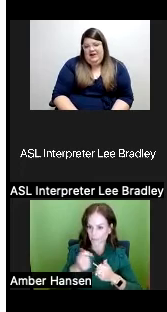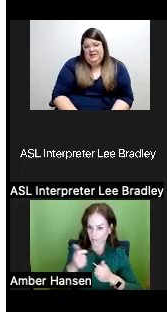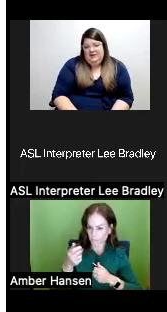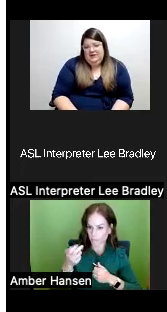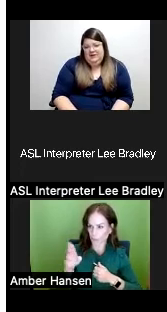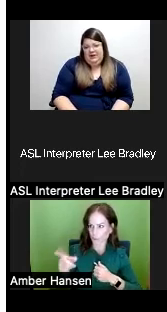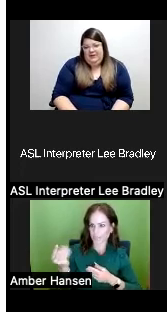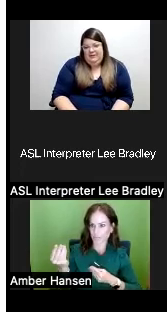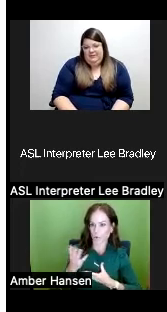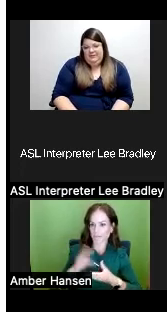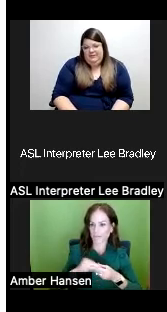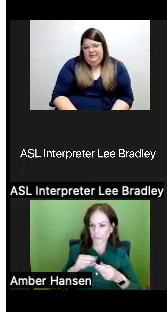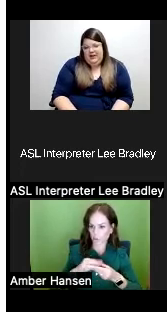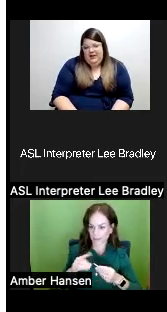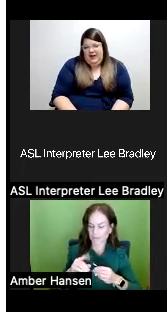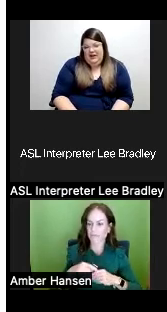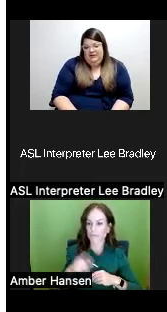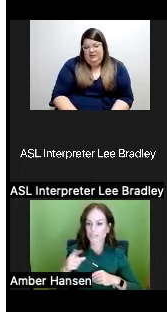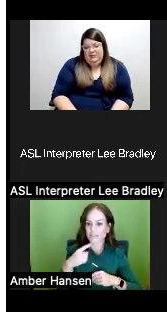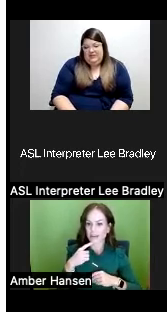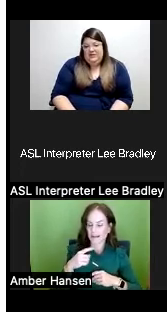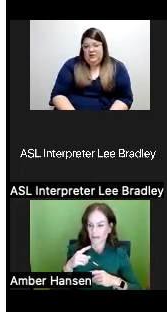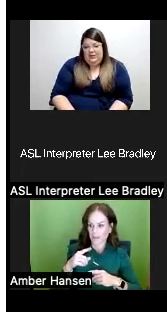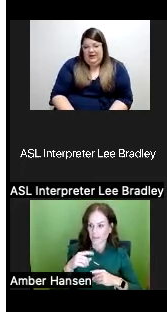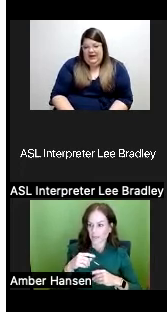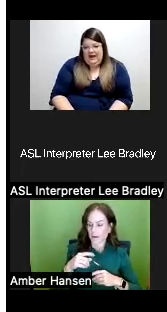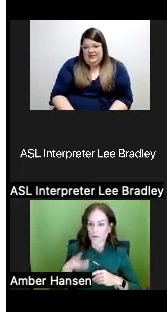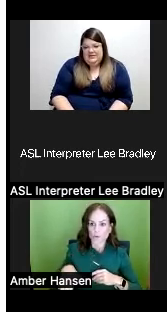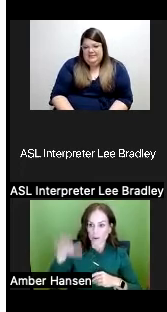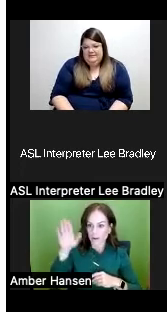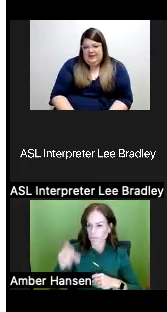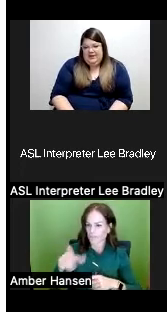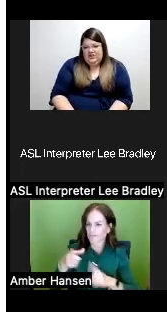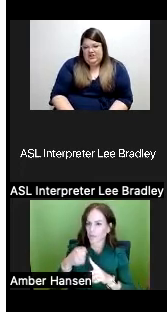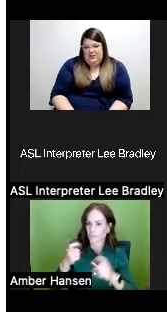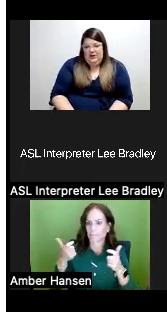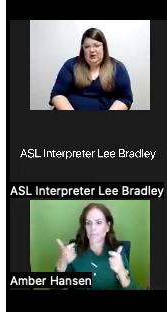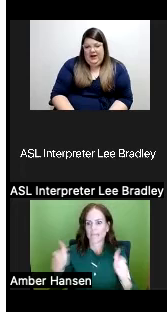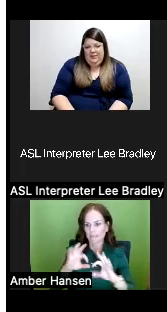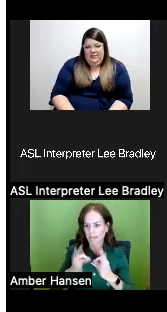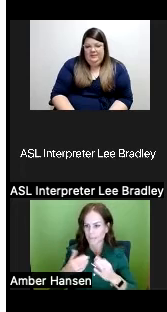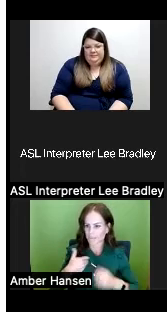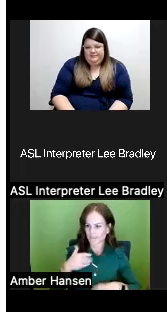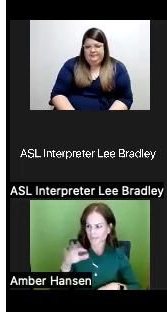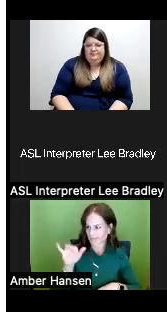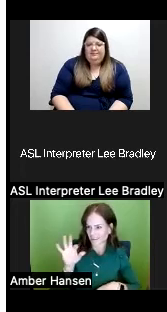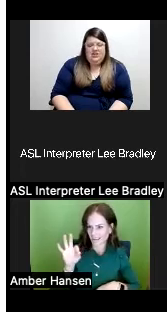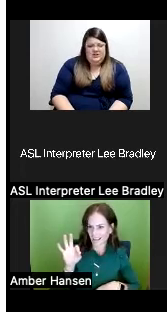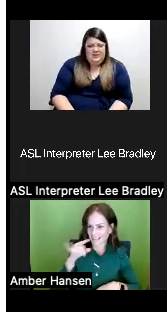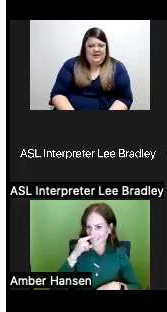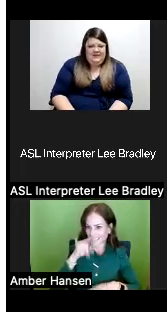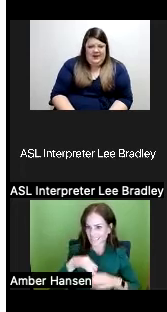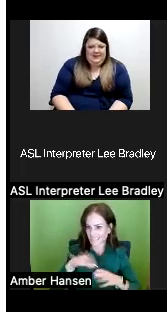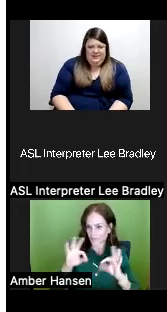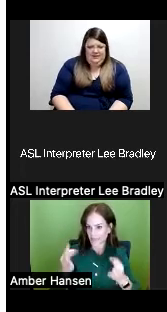have a friend who I went to school with, and she told me growing up, she